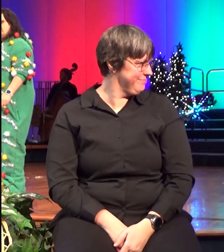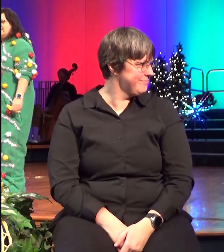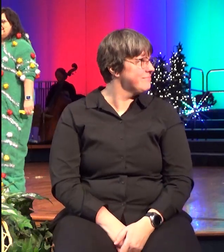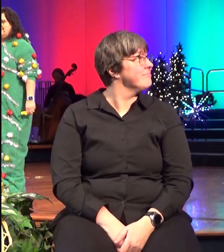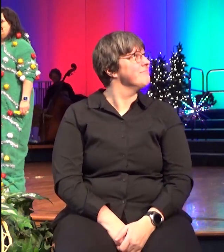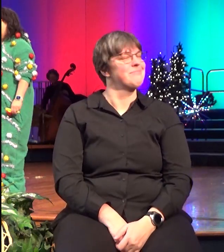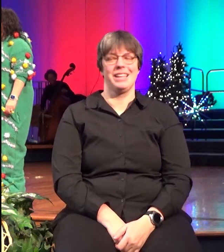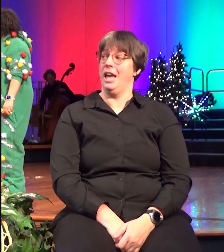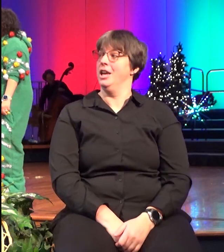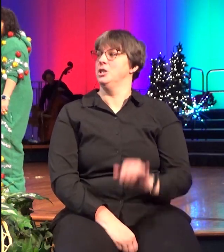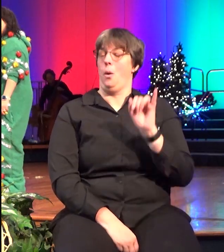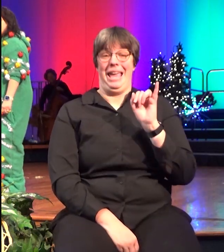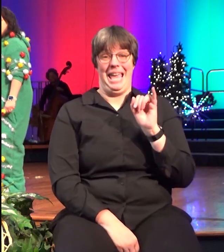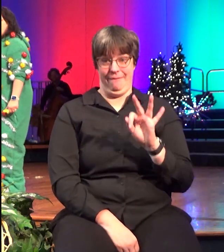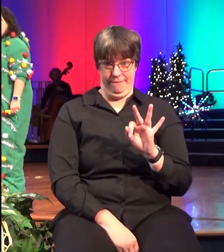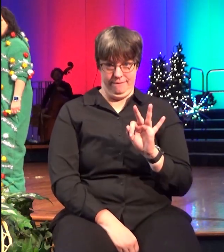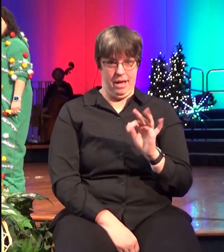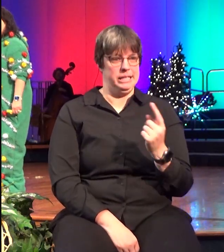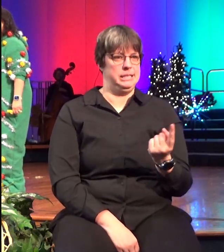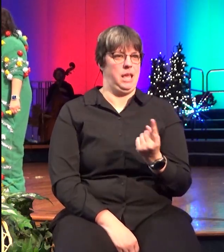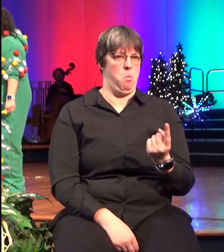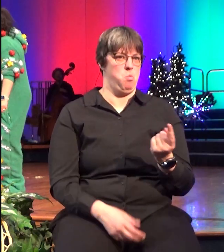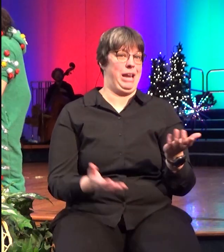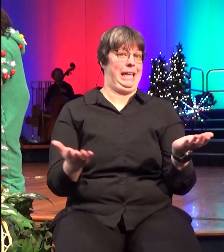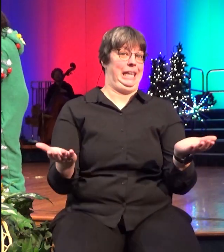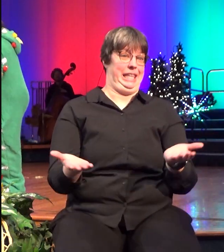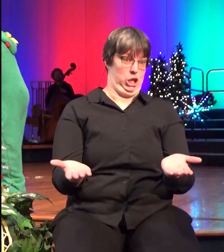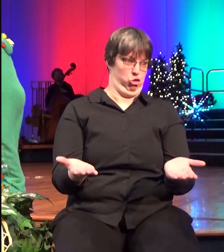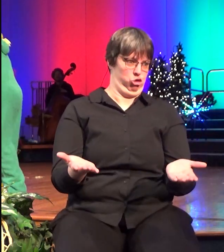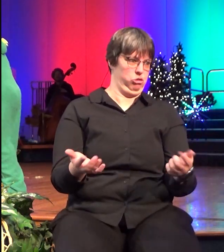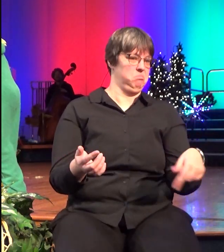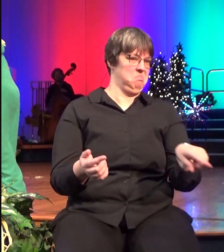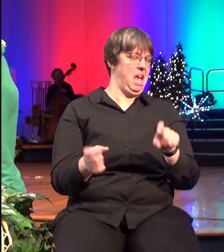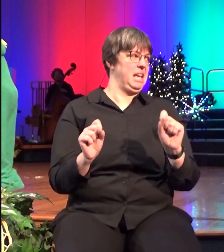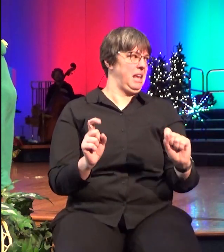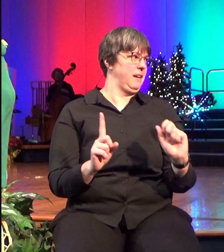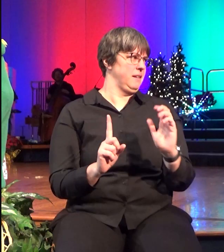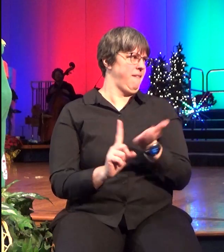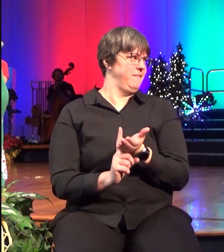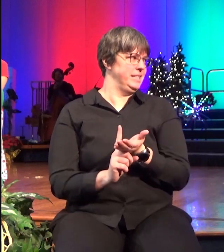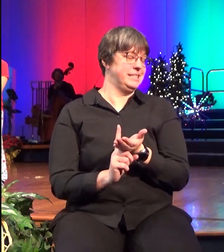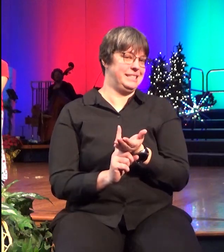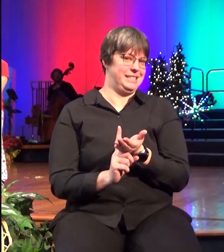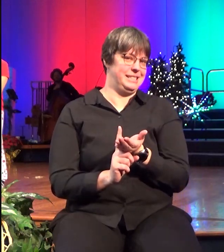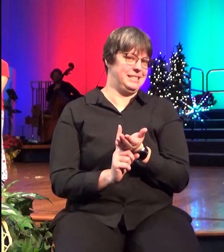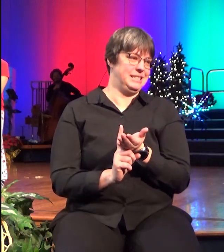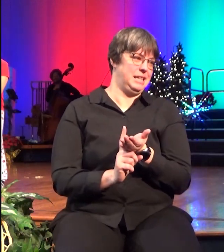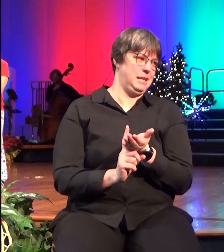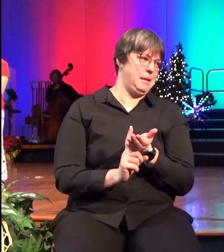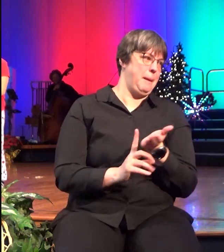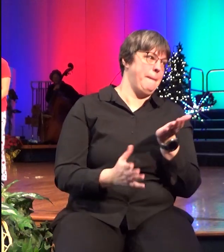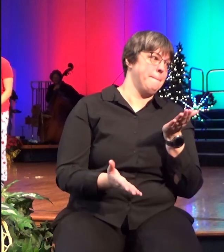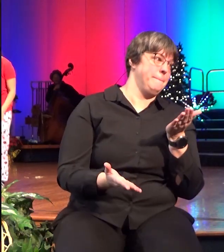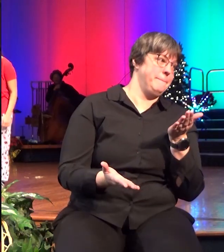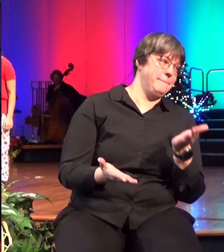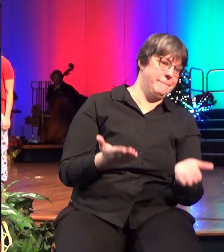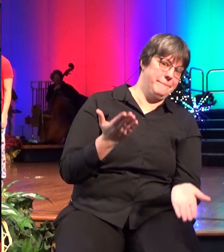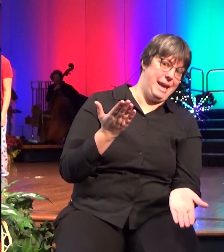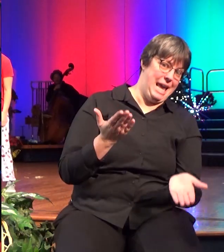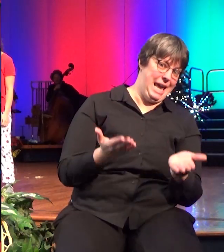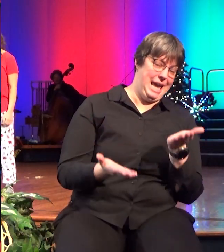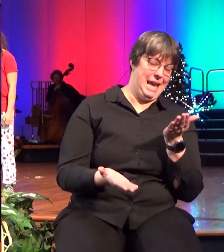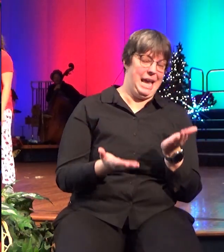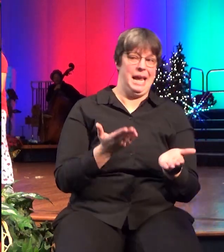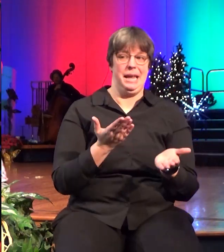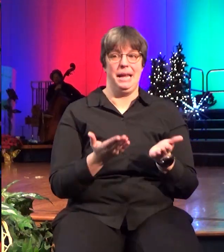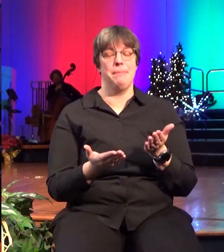If somebody here could convince me that maybe I